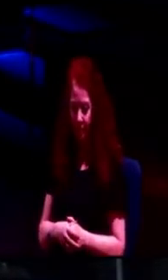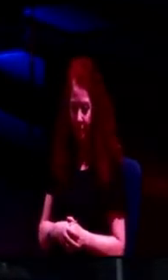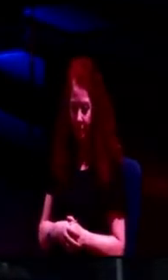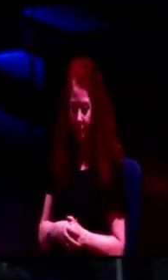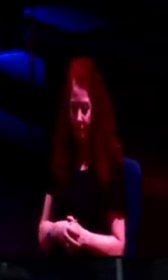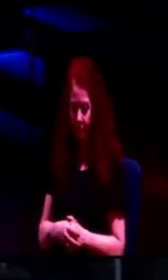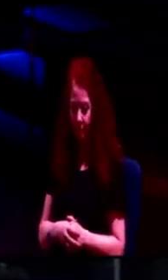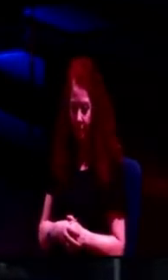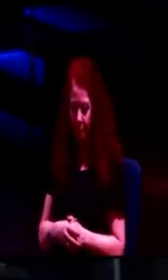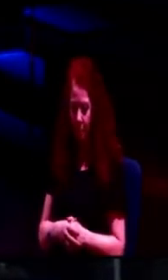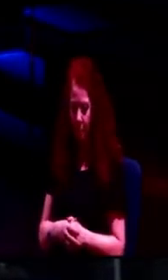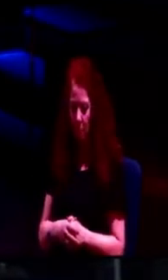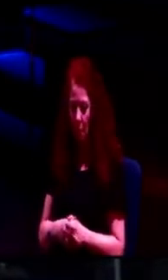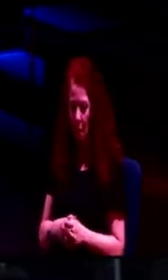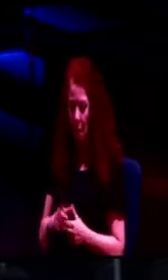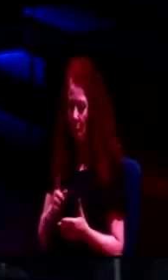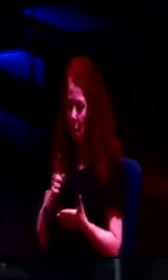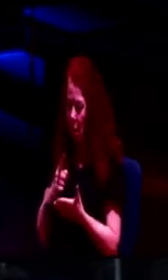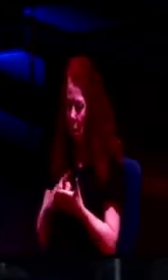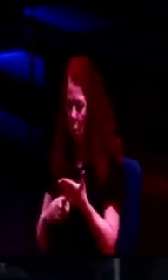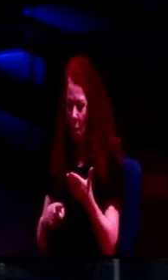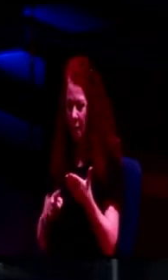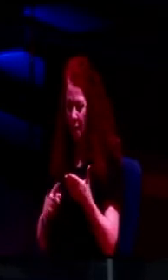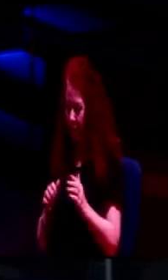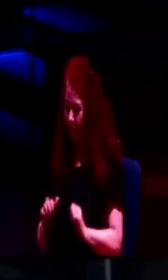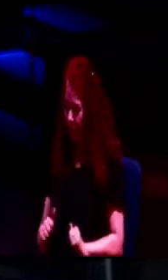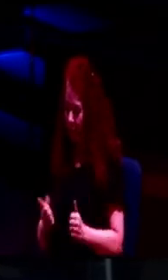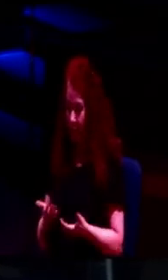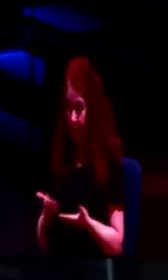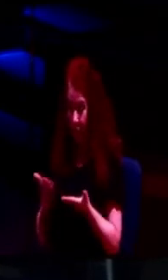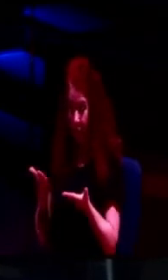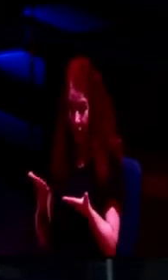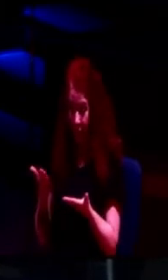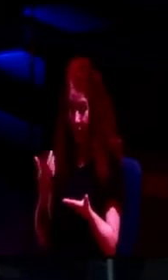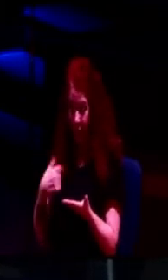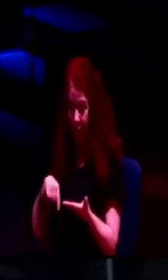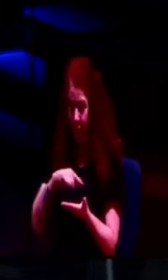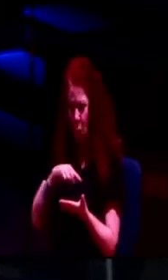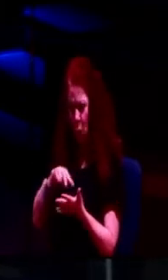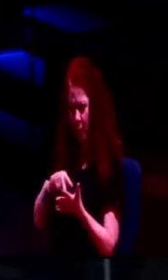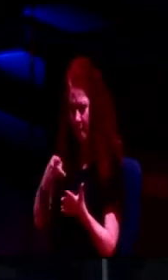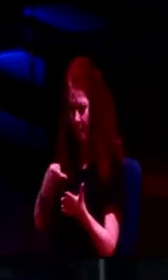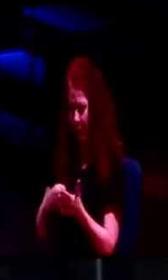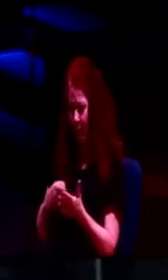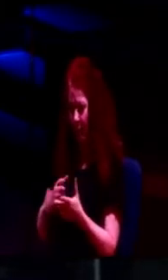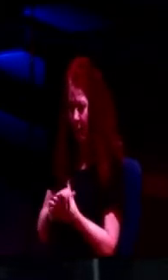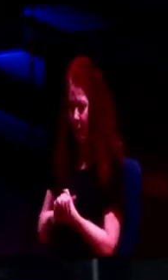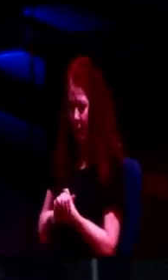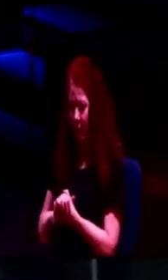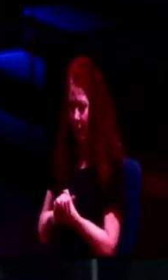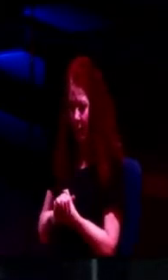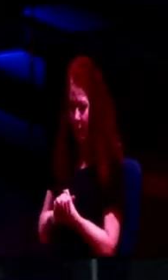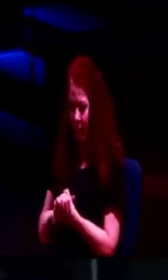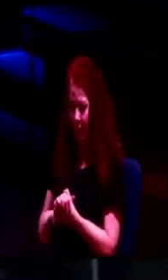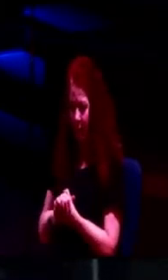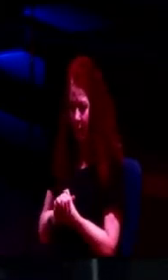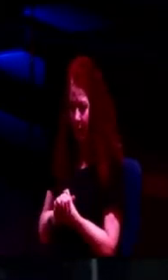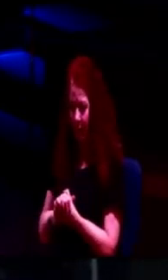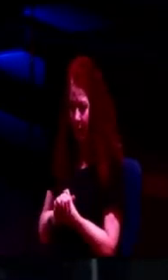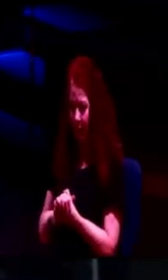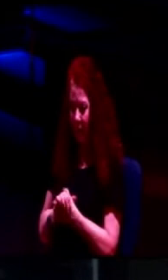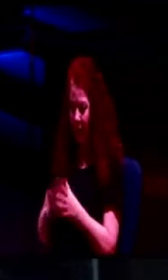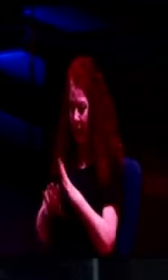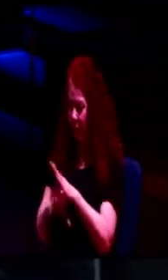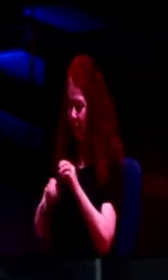What are some of the sacrifices that we must be willing to make on behalf of the kingdom? And according to Jesus, there's nothing we could give up that is more